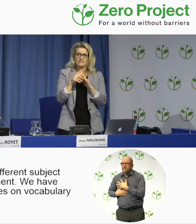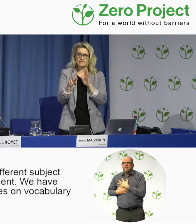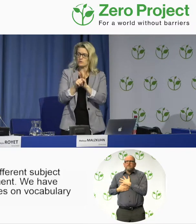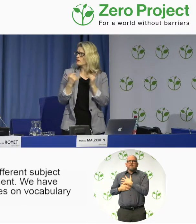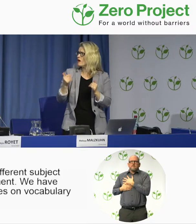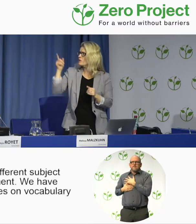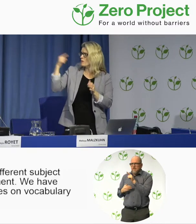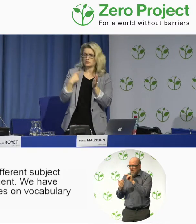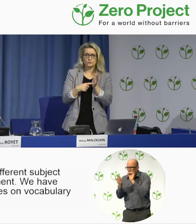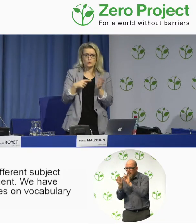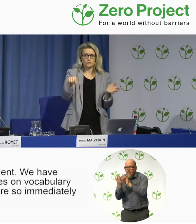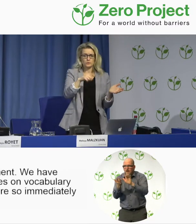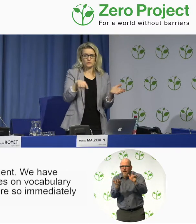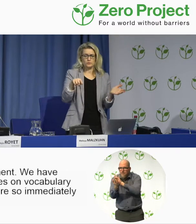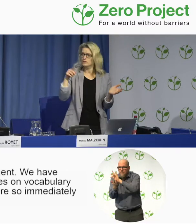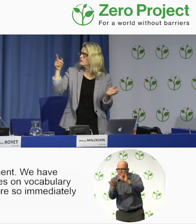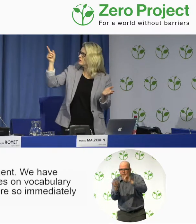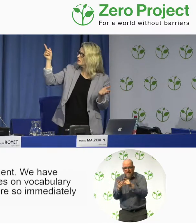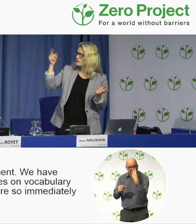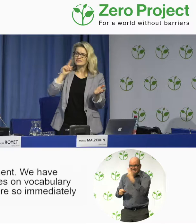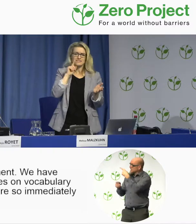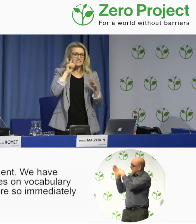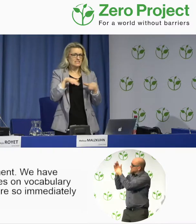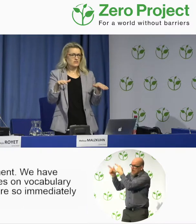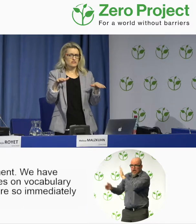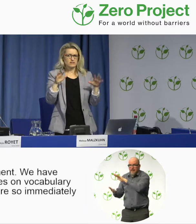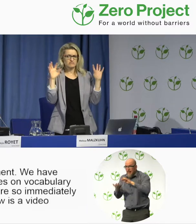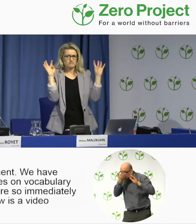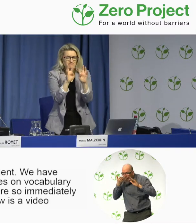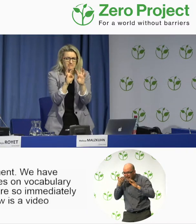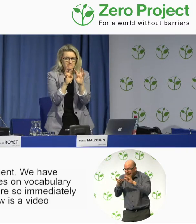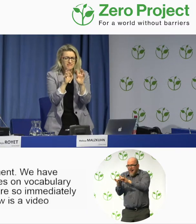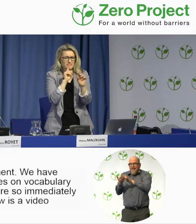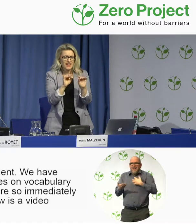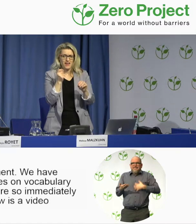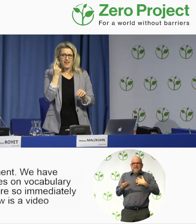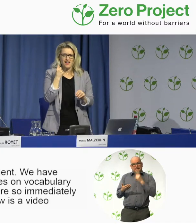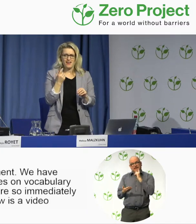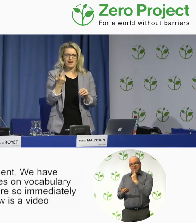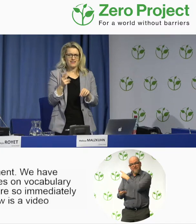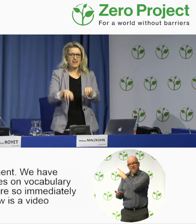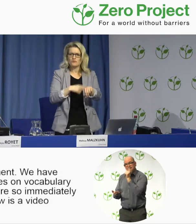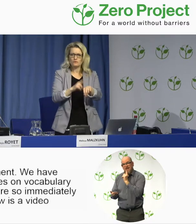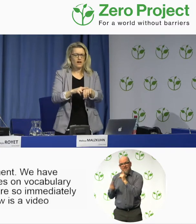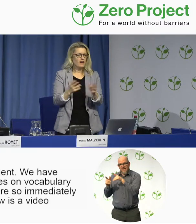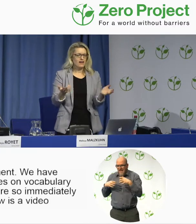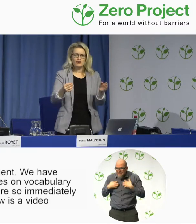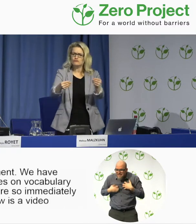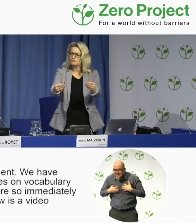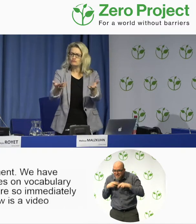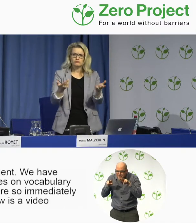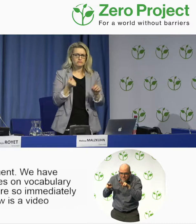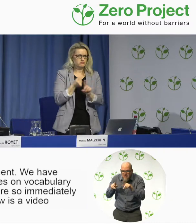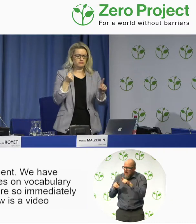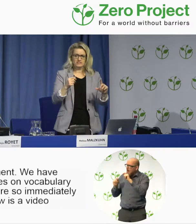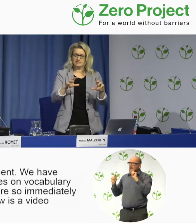are so immediately engaged with the storybooks. What you see right now is a video of a group of deaf children huddled